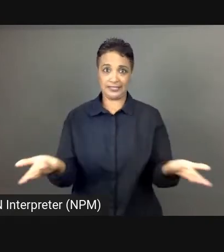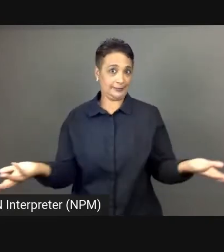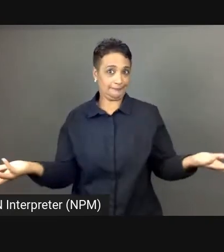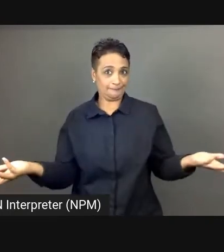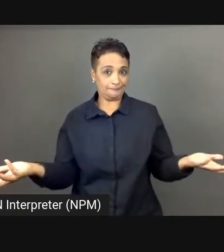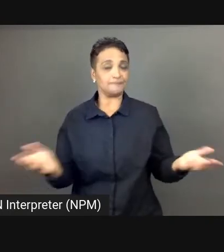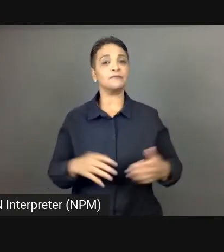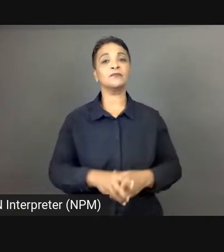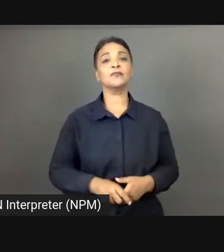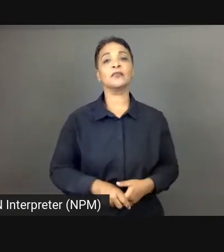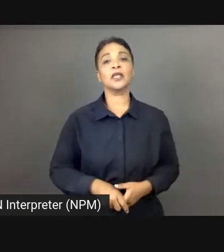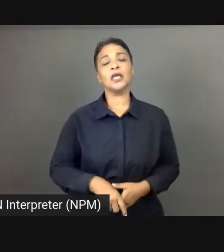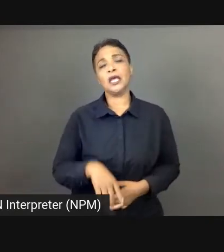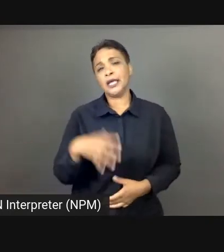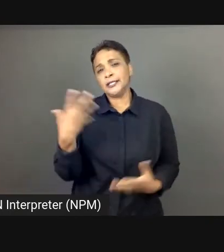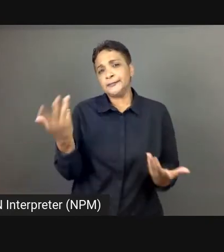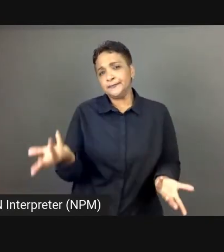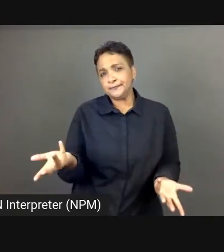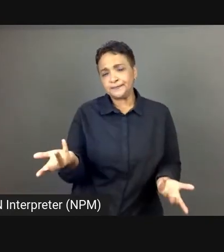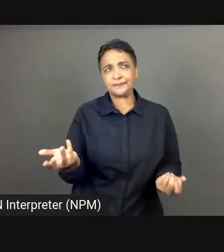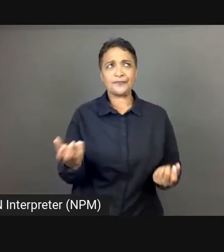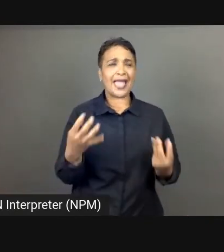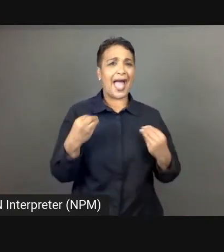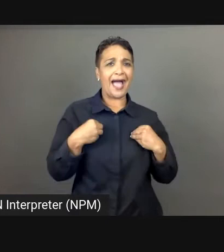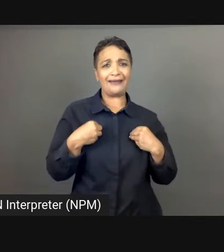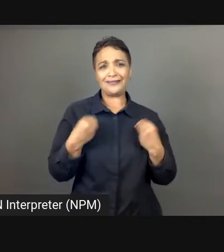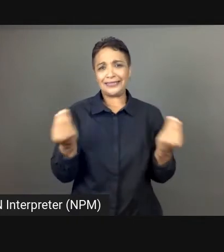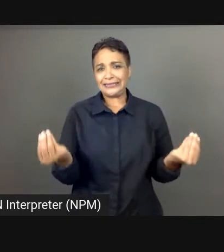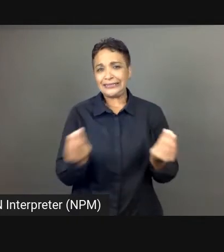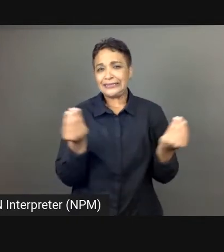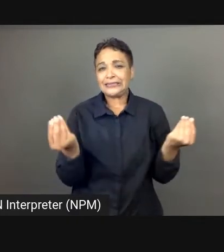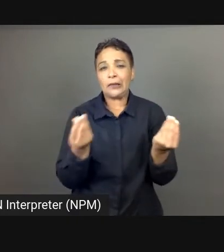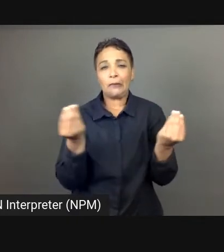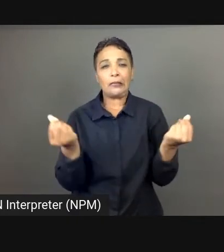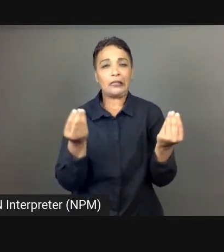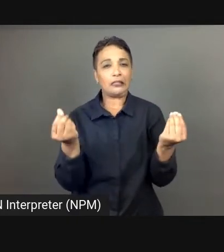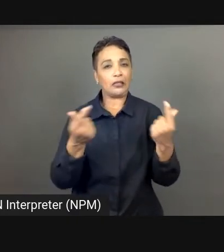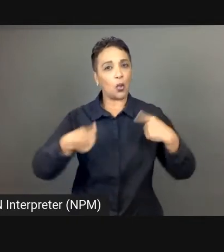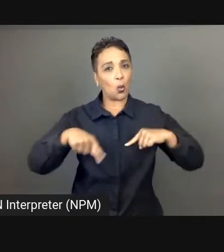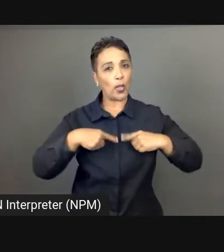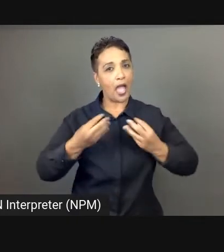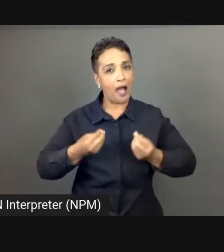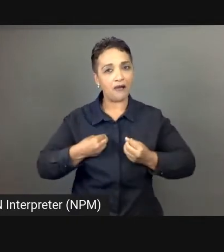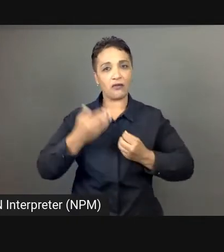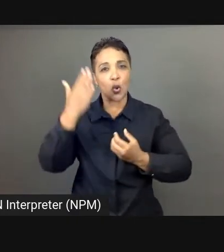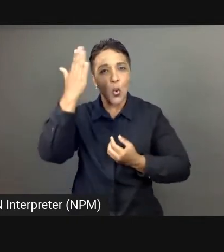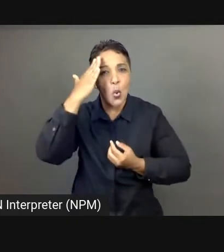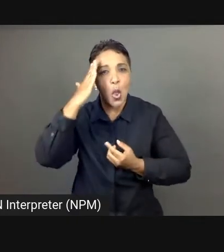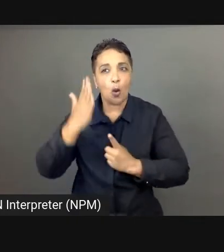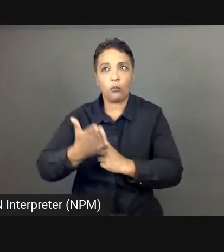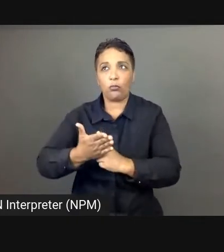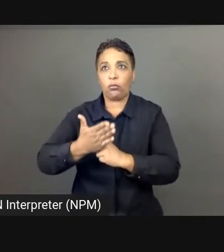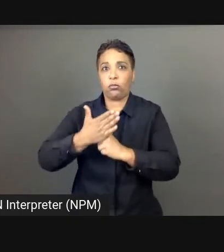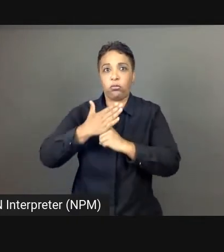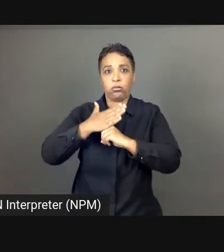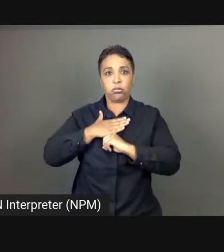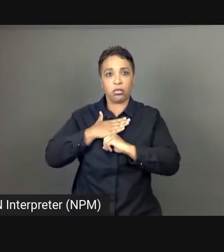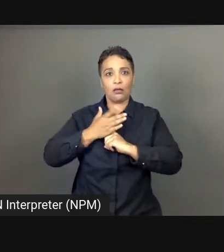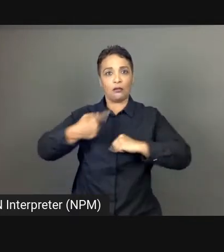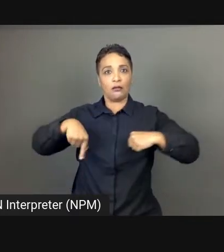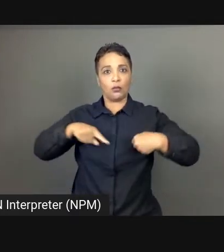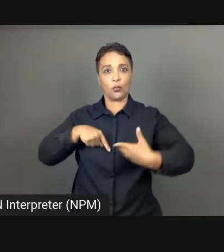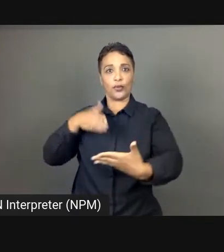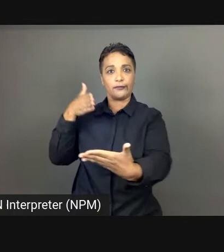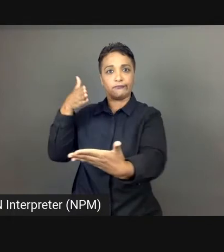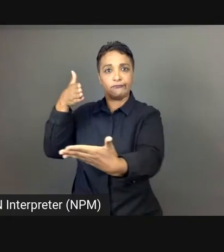So there's almost like it's a shared sense of exclusion that we start with, that bands